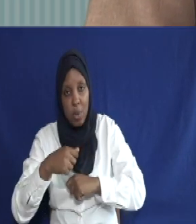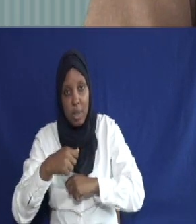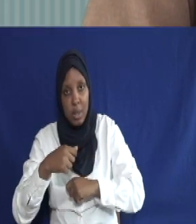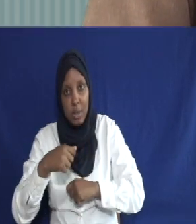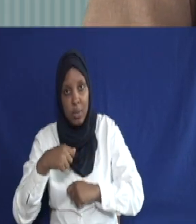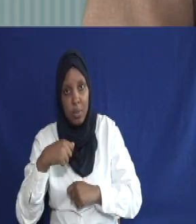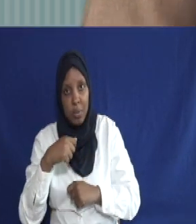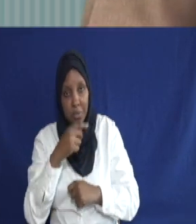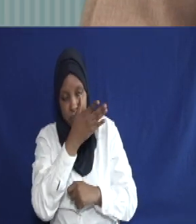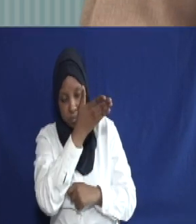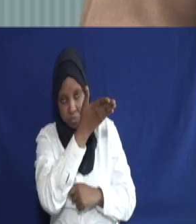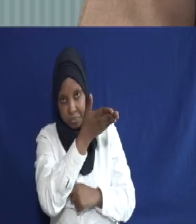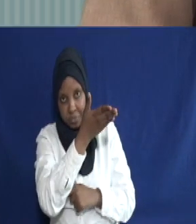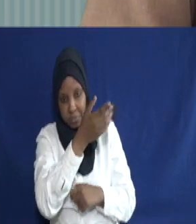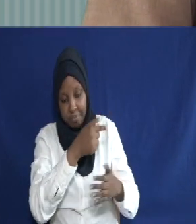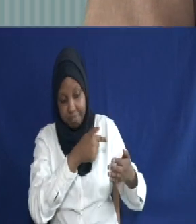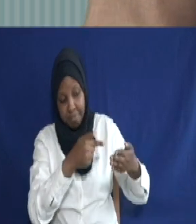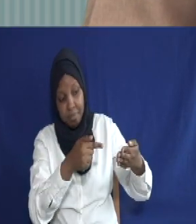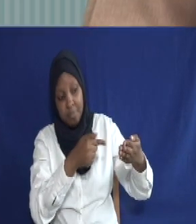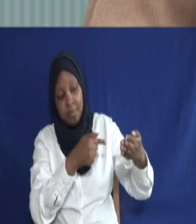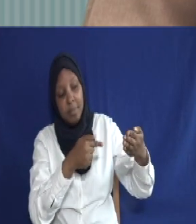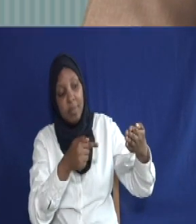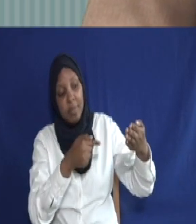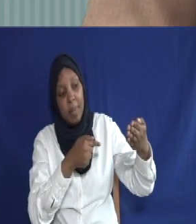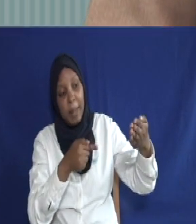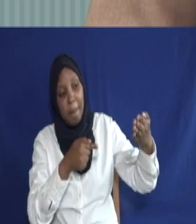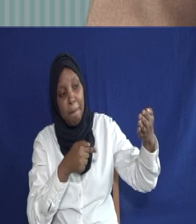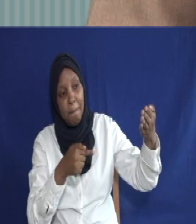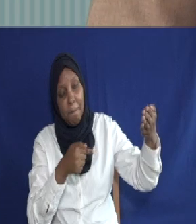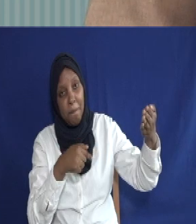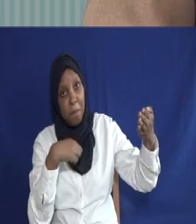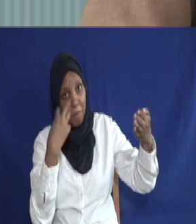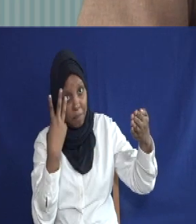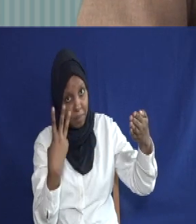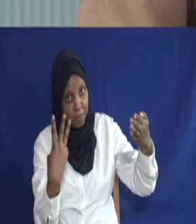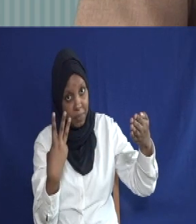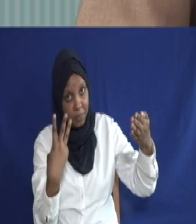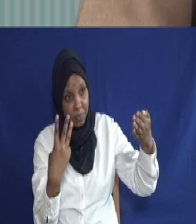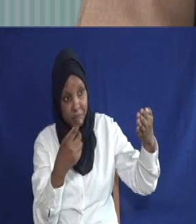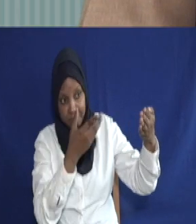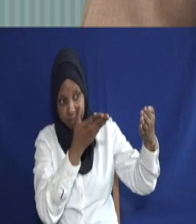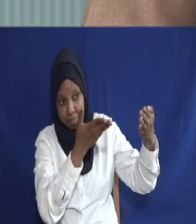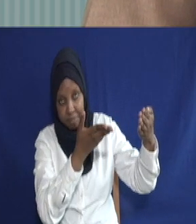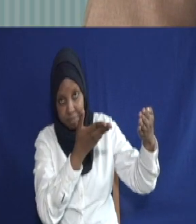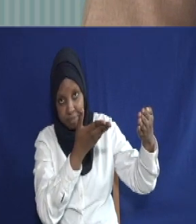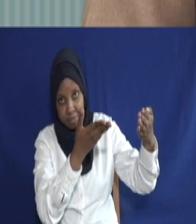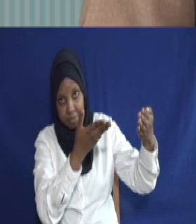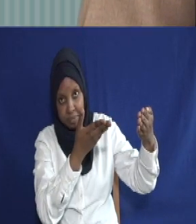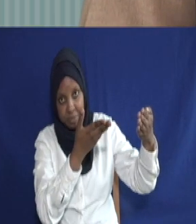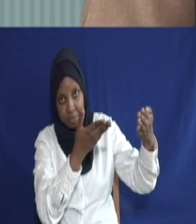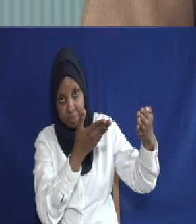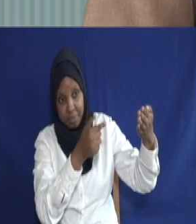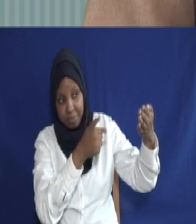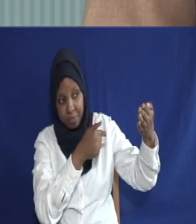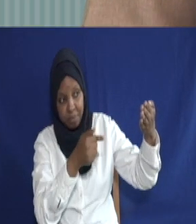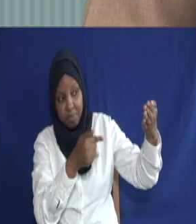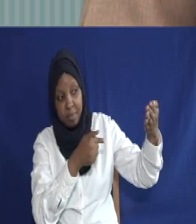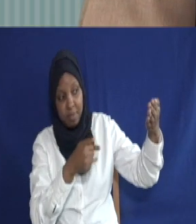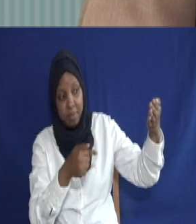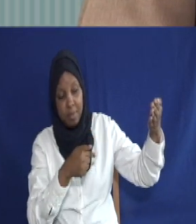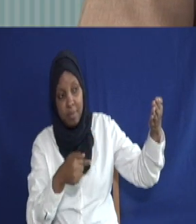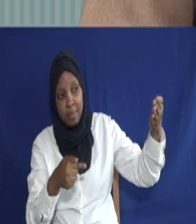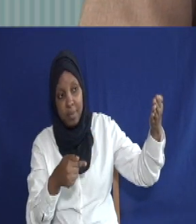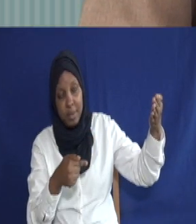216. Number 3, x squared is equal to 144.